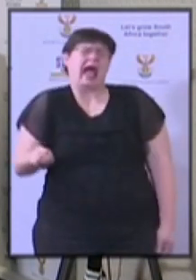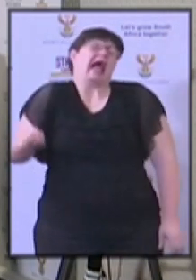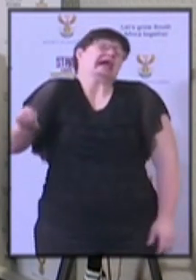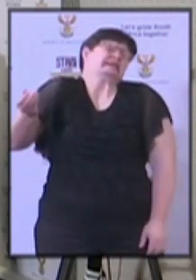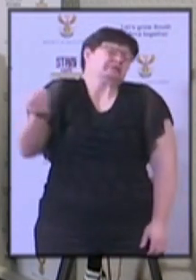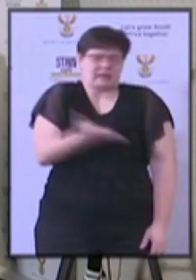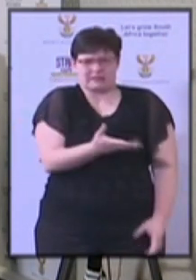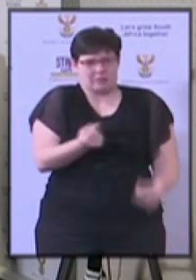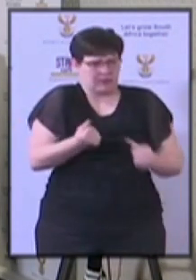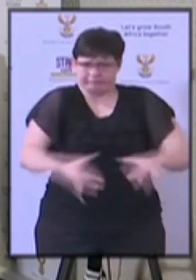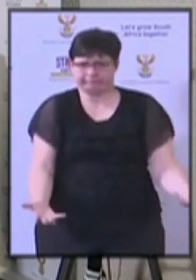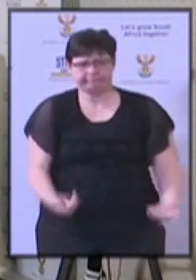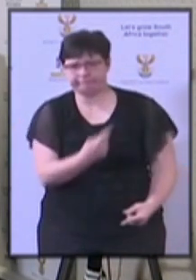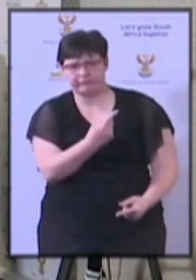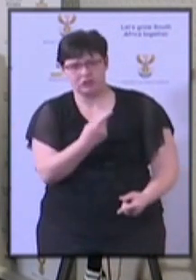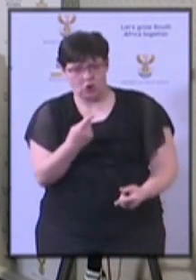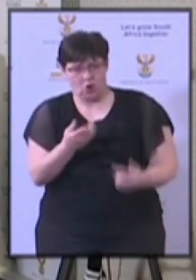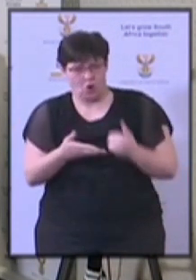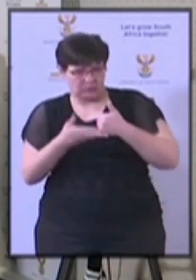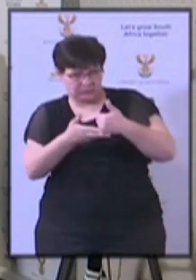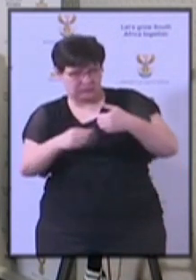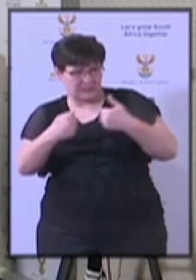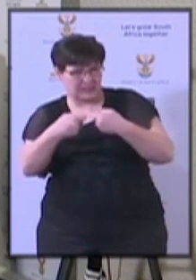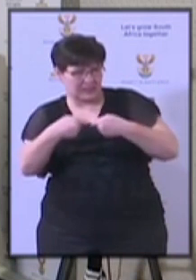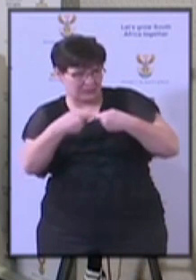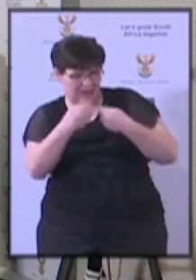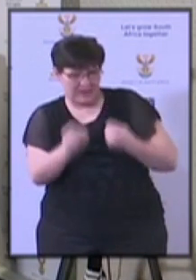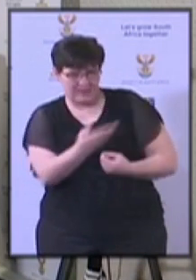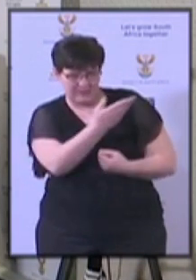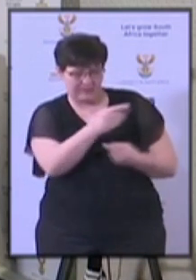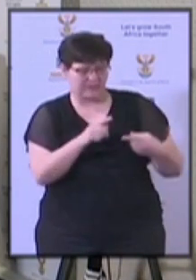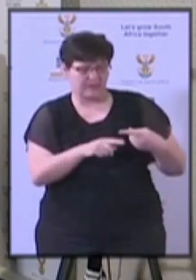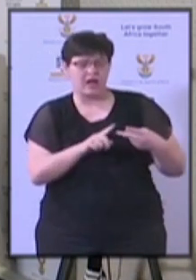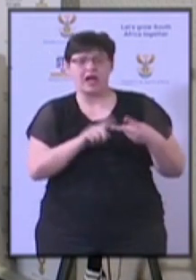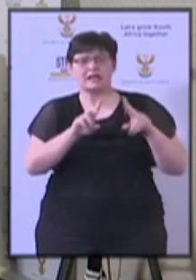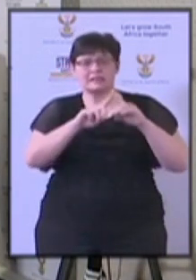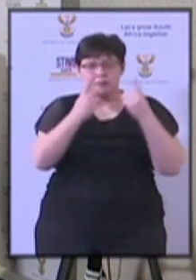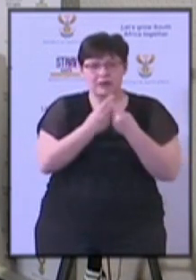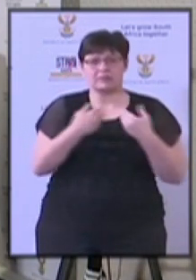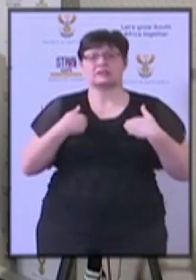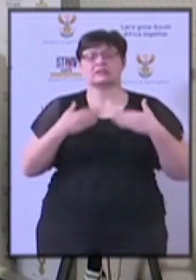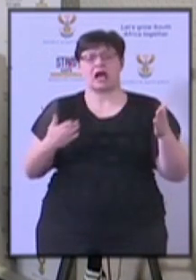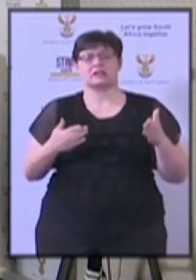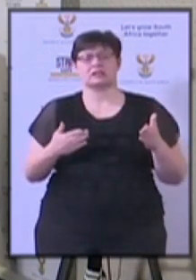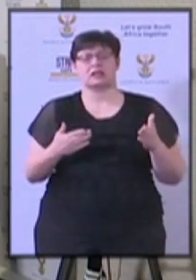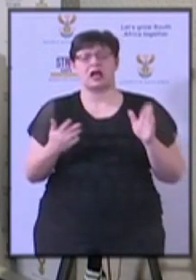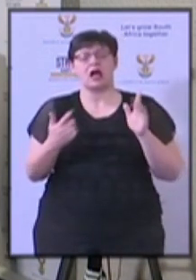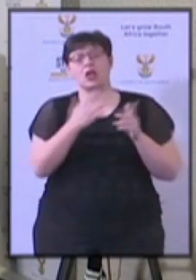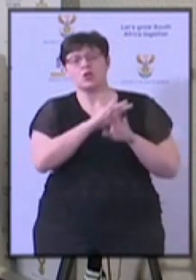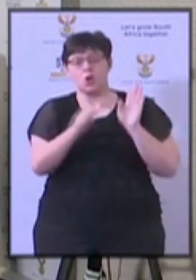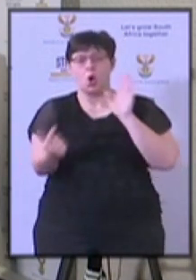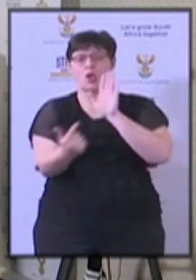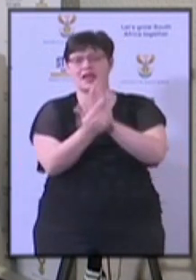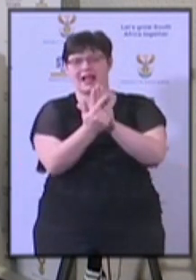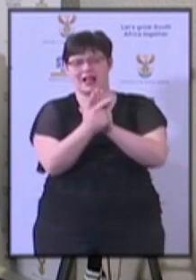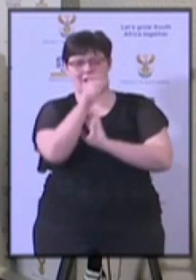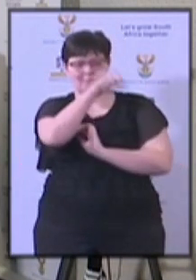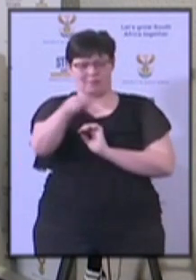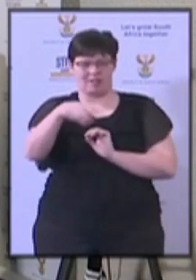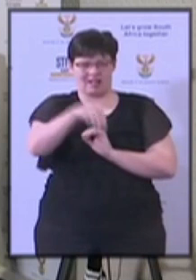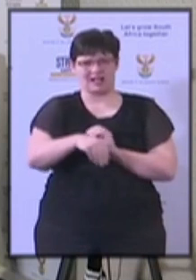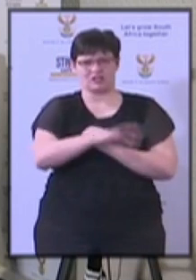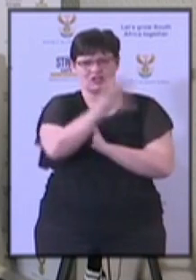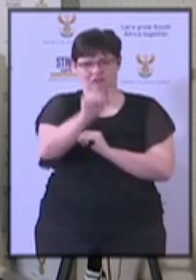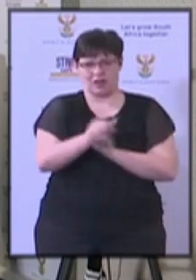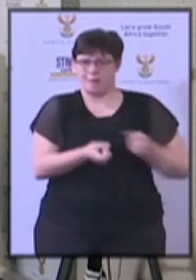the lockdown, has the department continued with deportation of illegal foreigners? If so, how